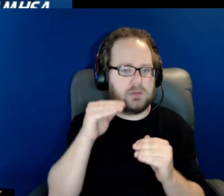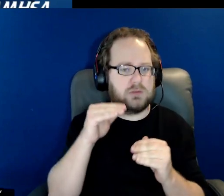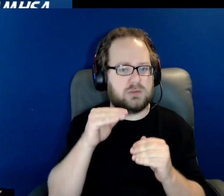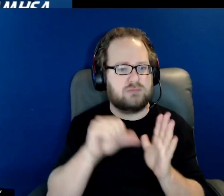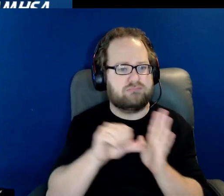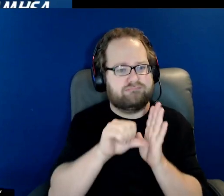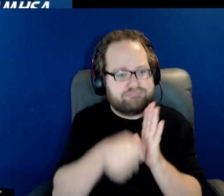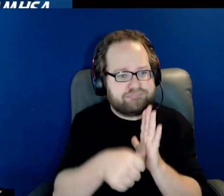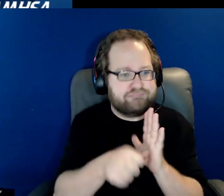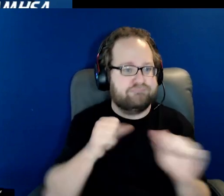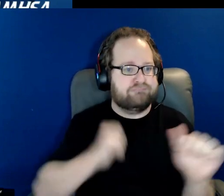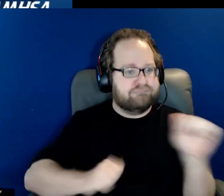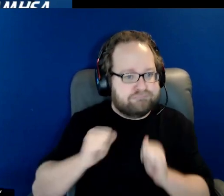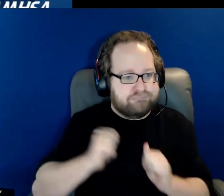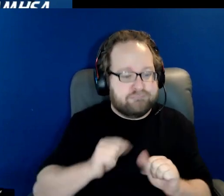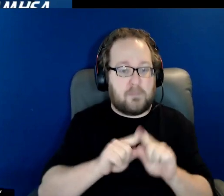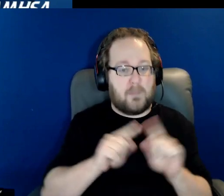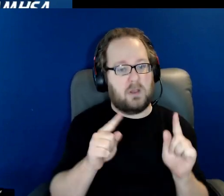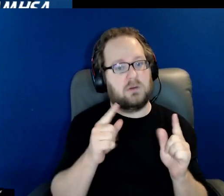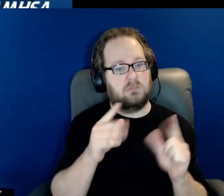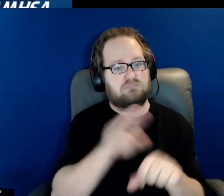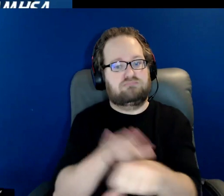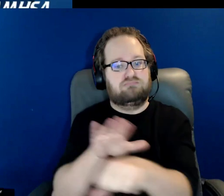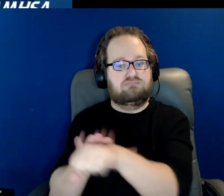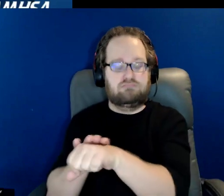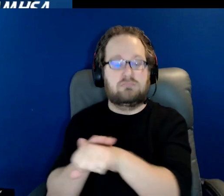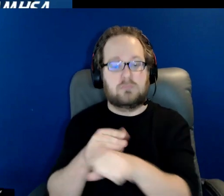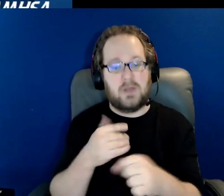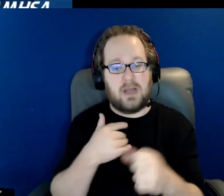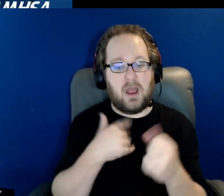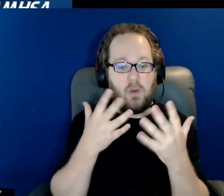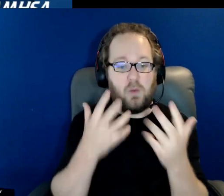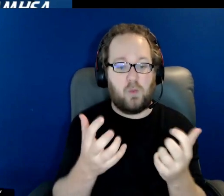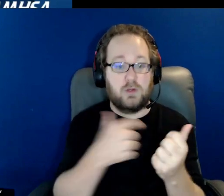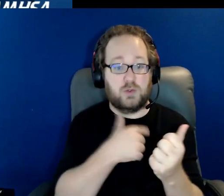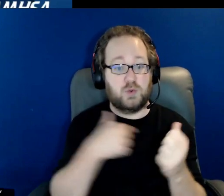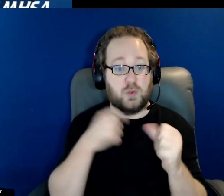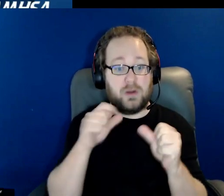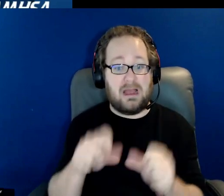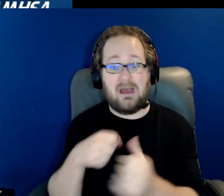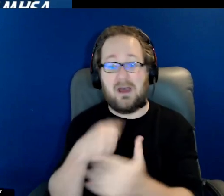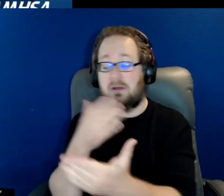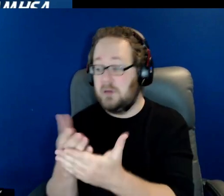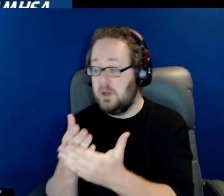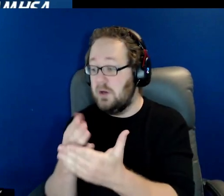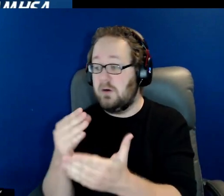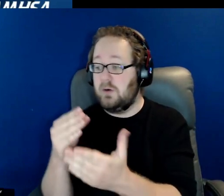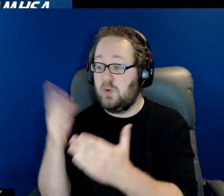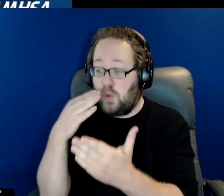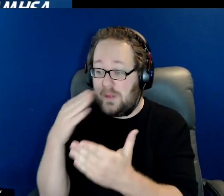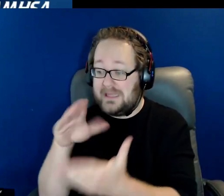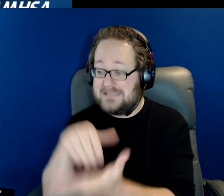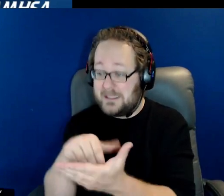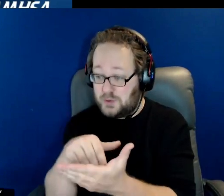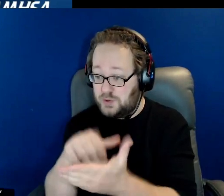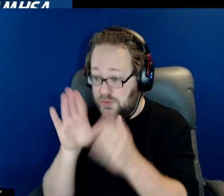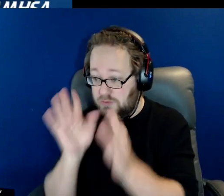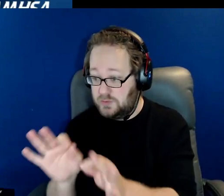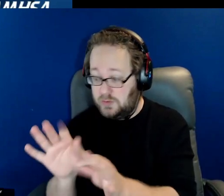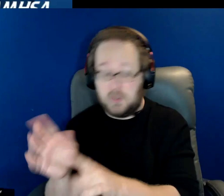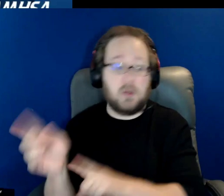cooling center, come home, and actually still have the fatal effects of extreme heat